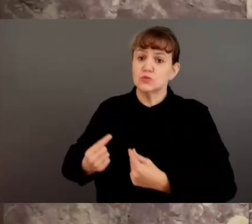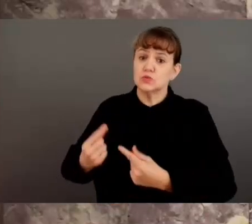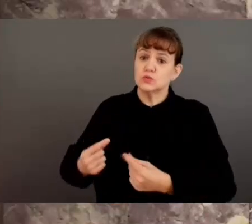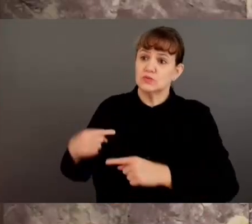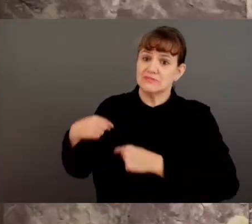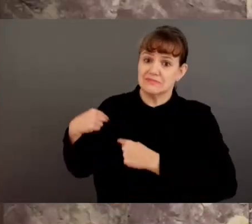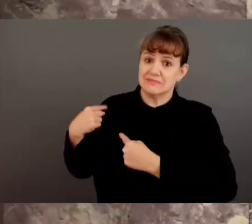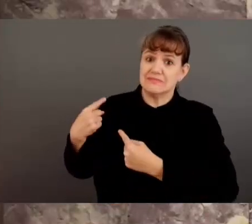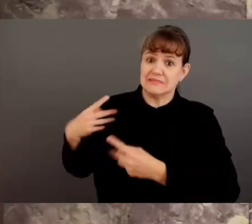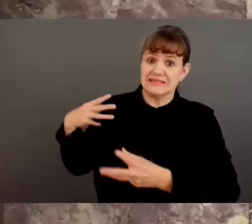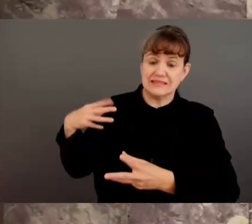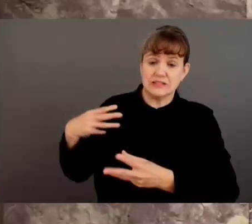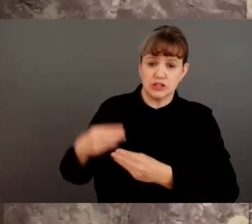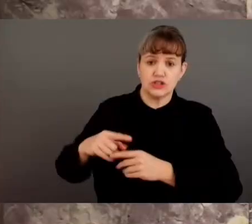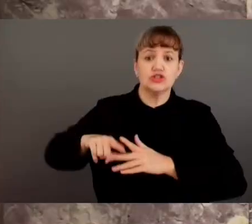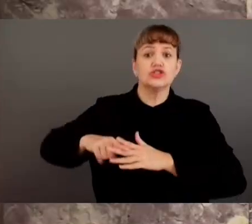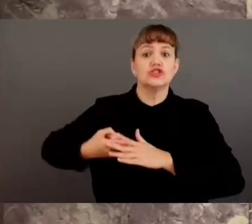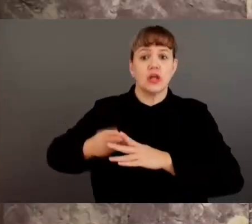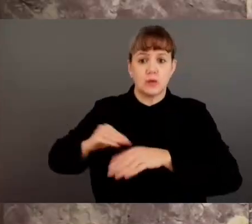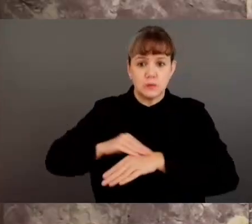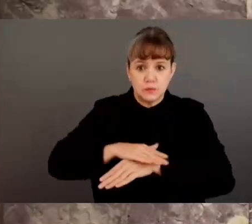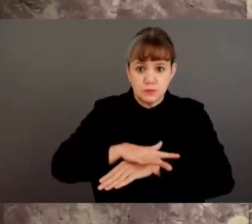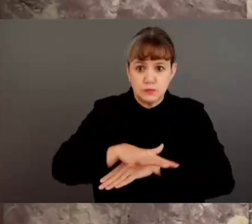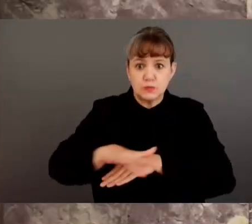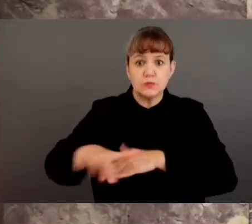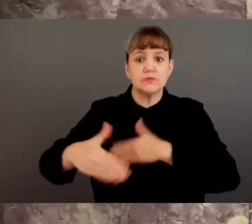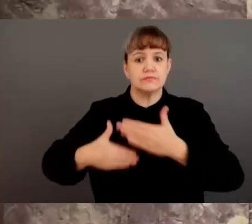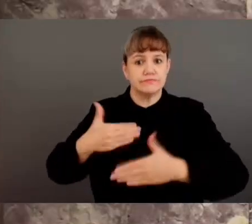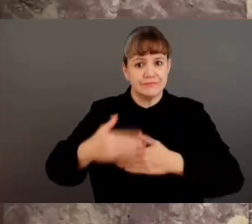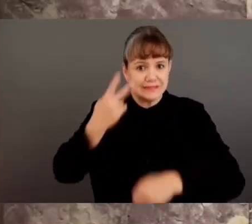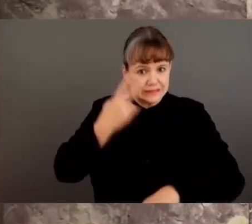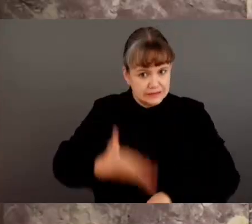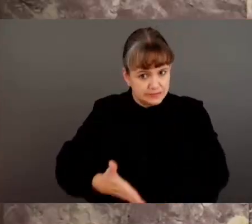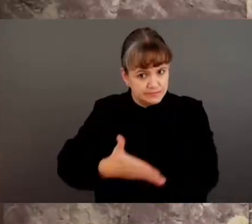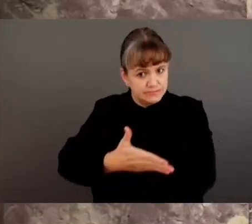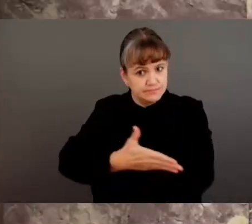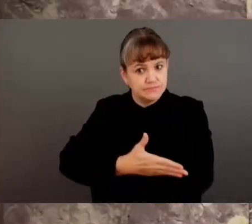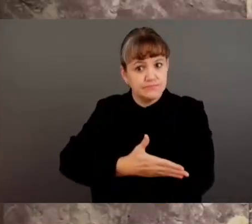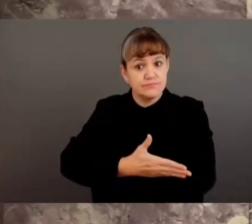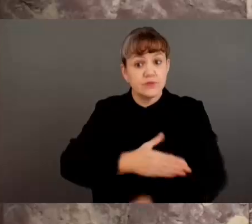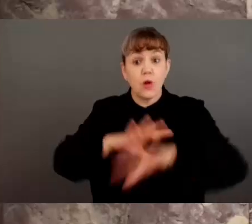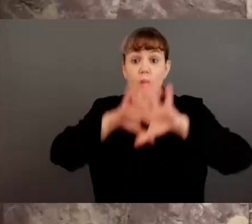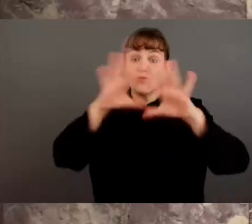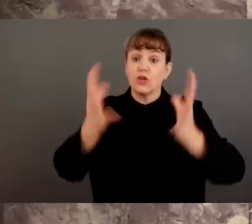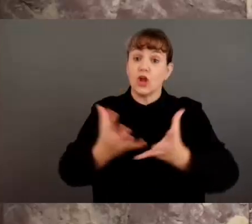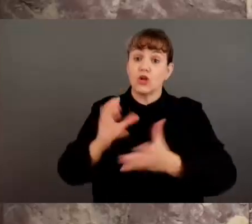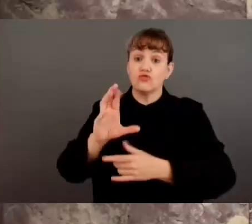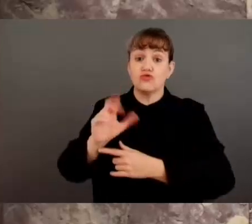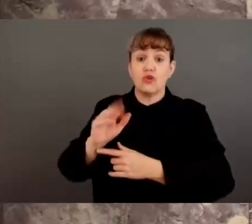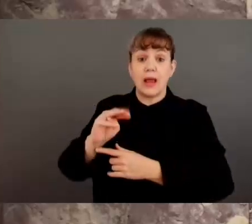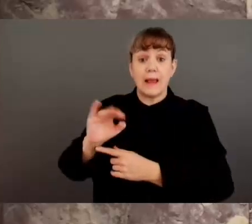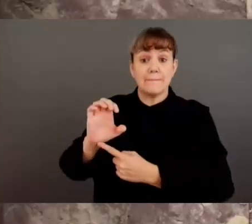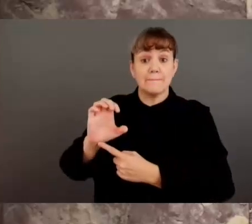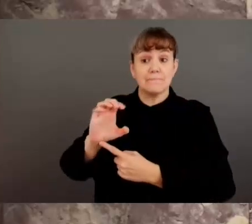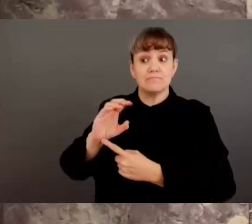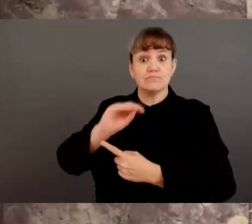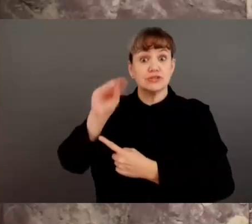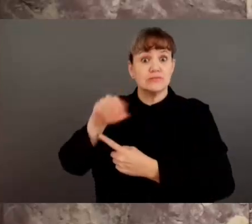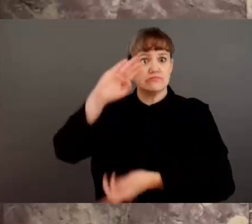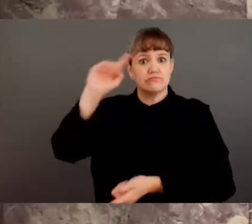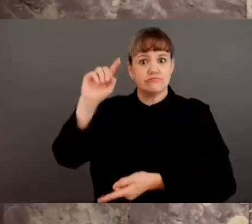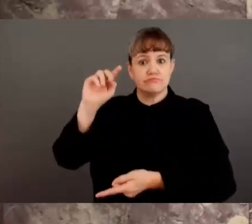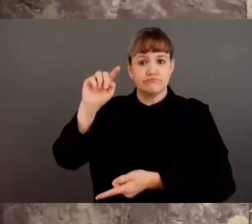seen overall crime severity drop in BC, representing the largest drop in the